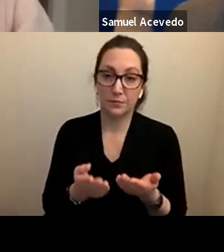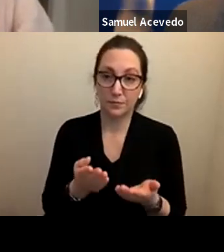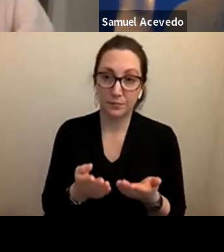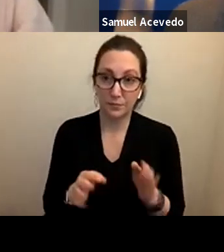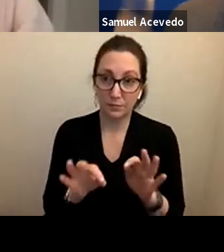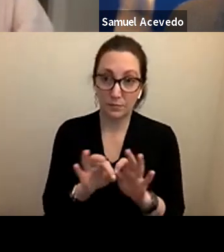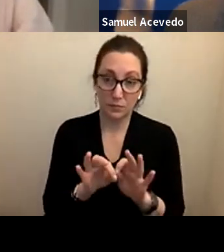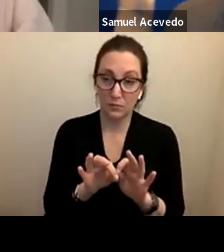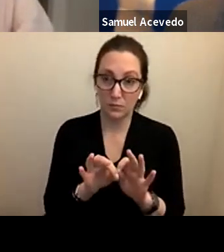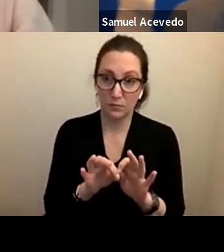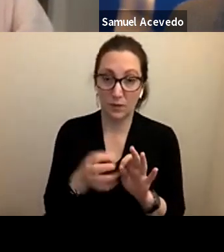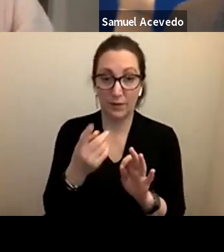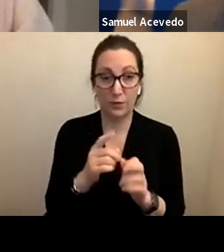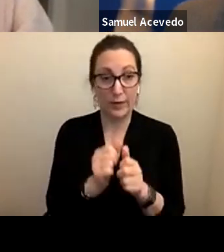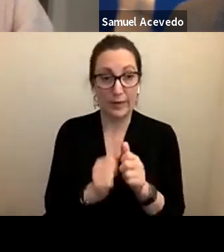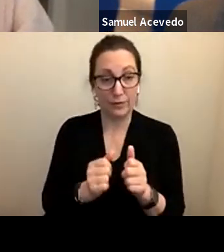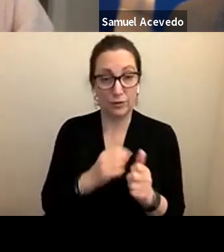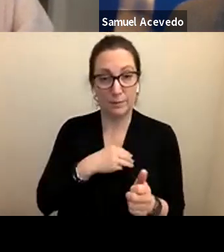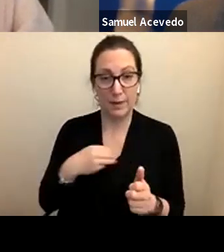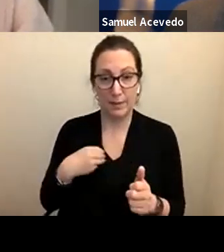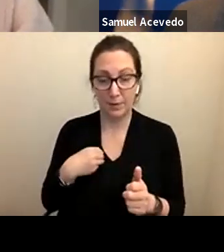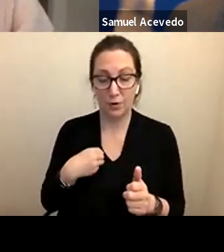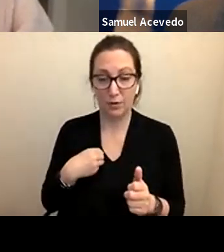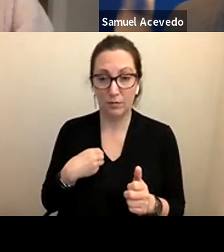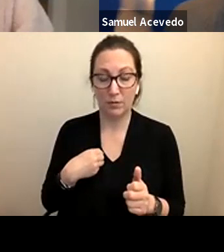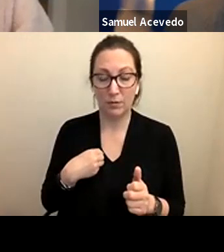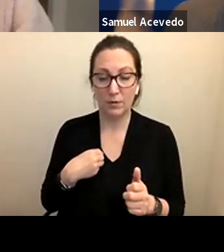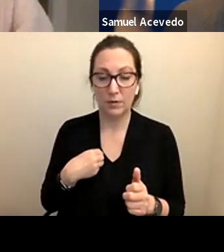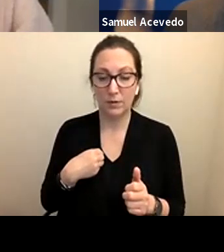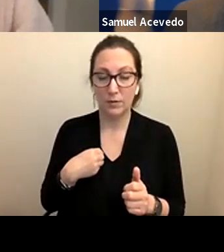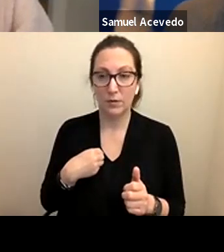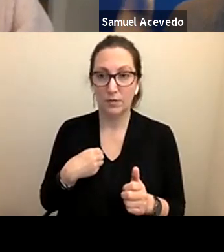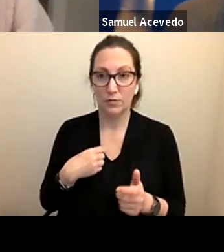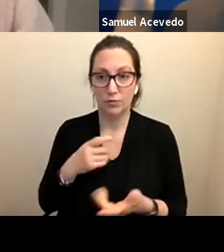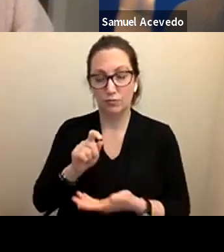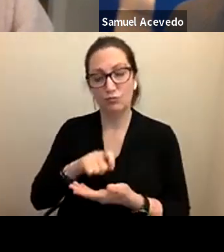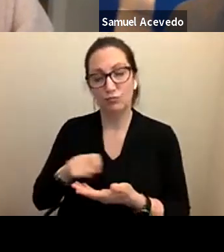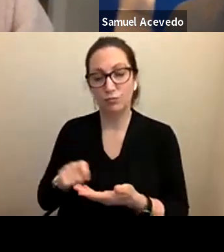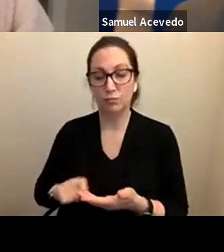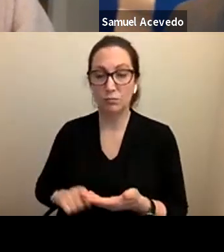know I need to do it, to speak for myself, to put pen to paper